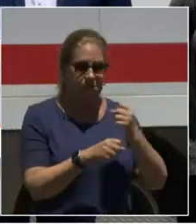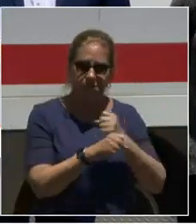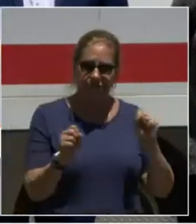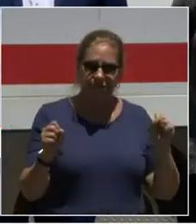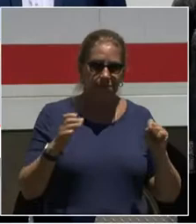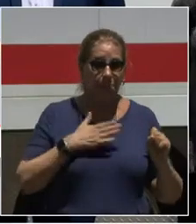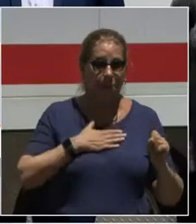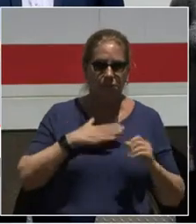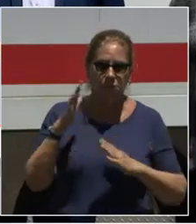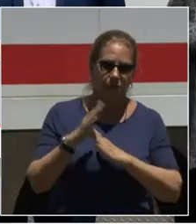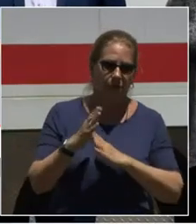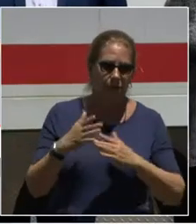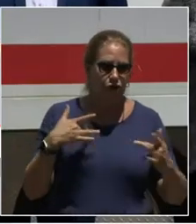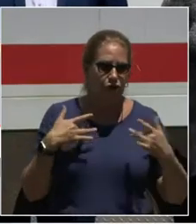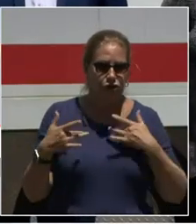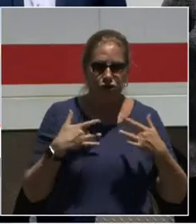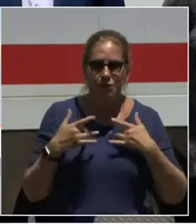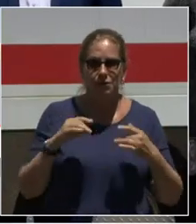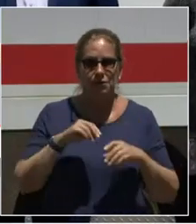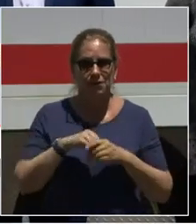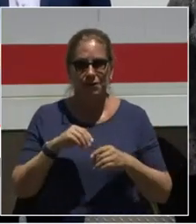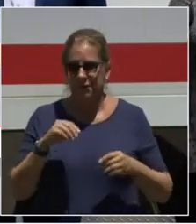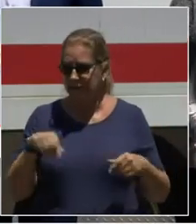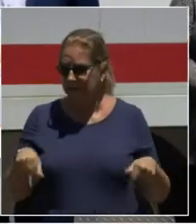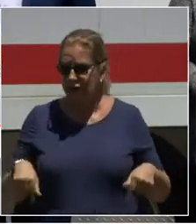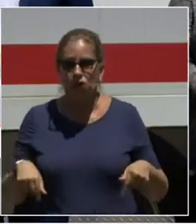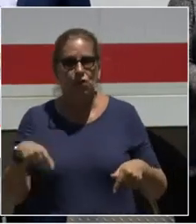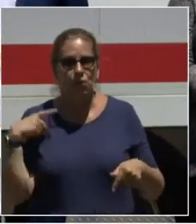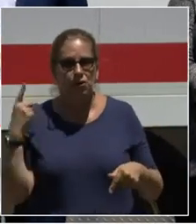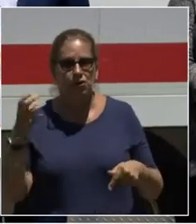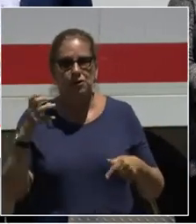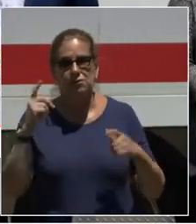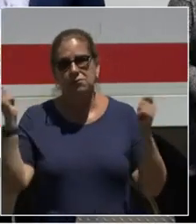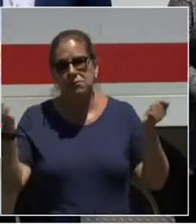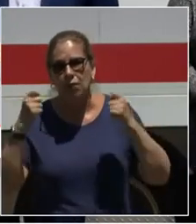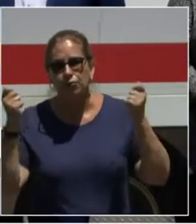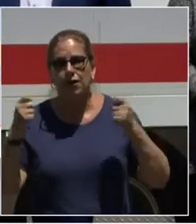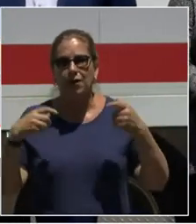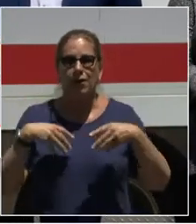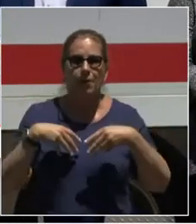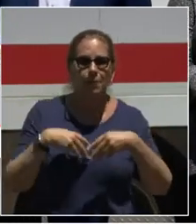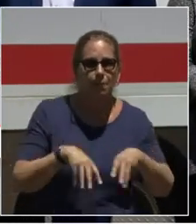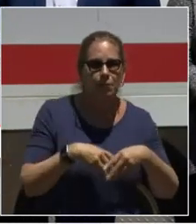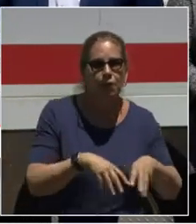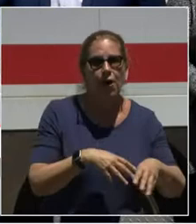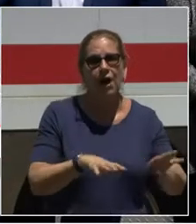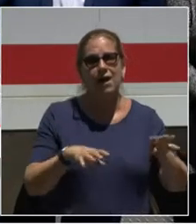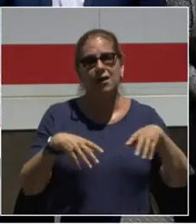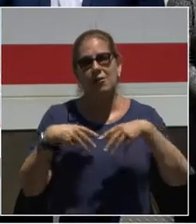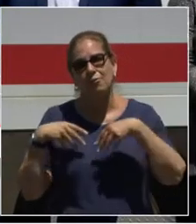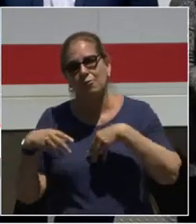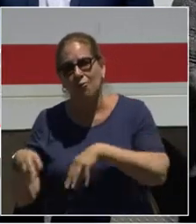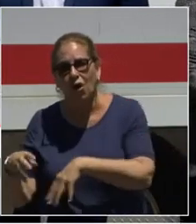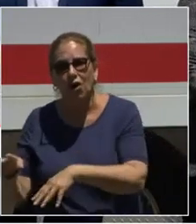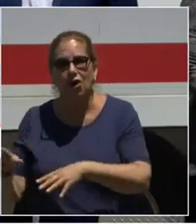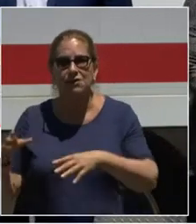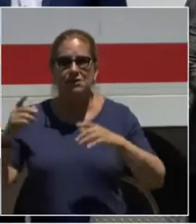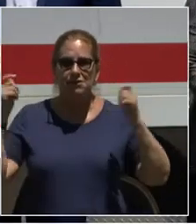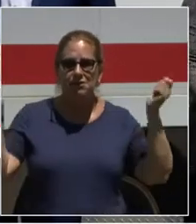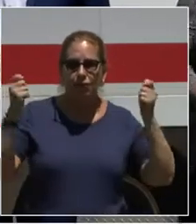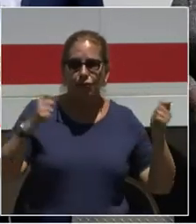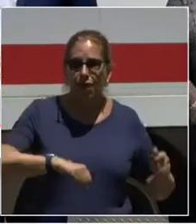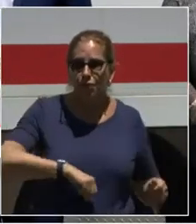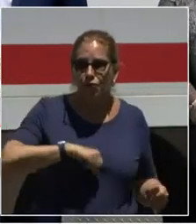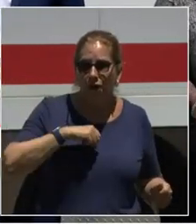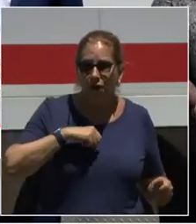and to support festivals, parades, and events. Next week, we'll be celebrating Pride in the district, for example,